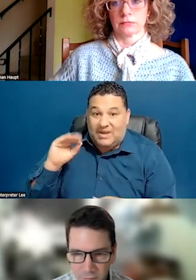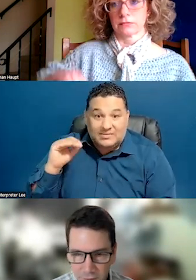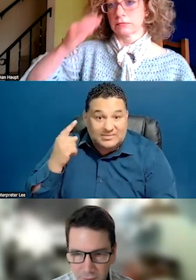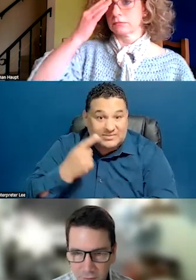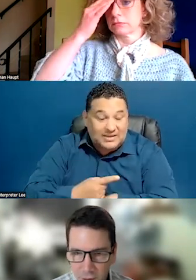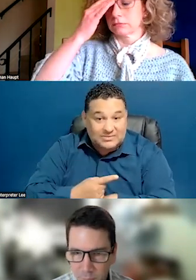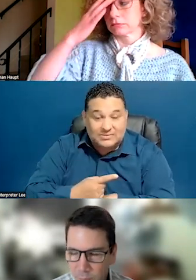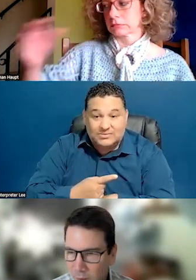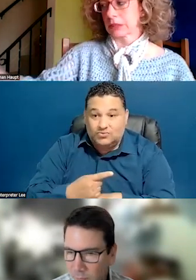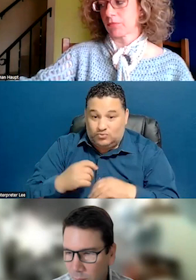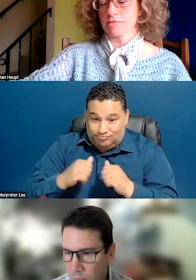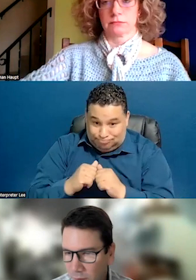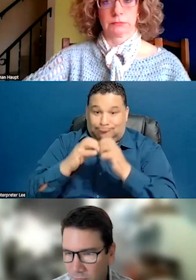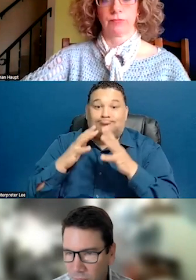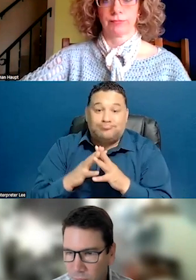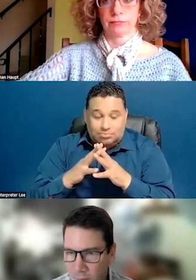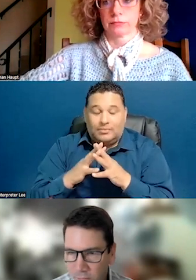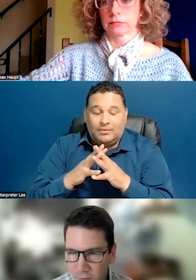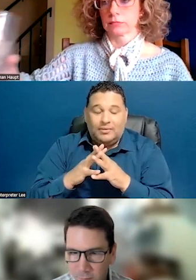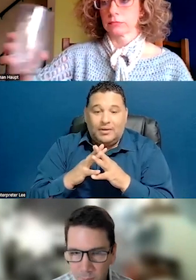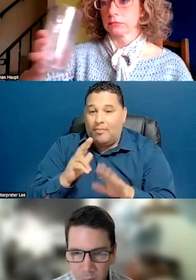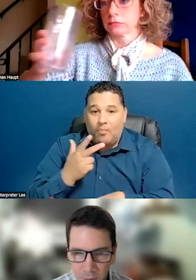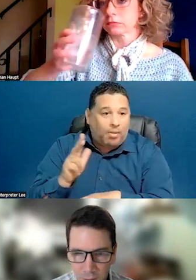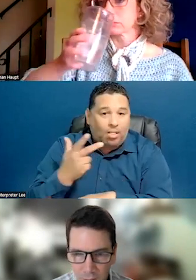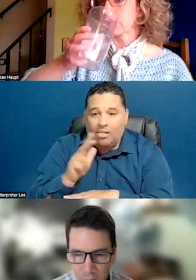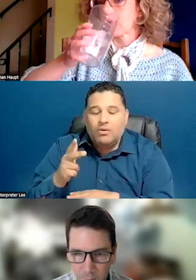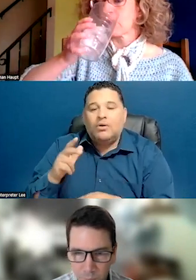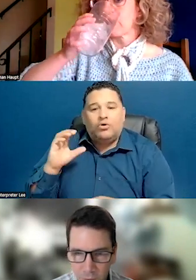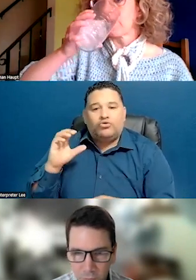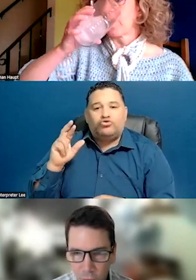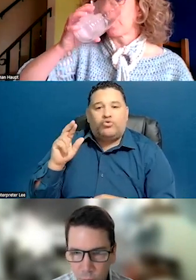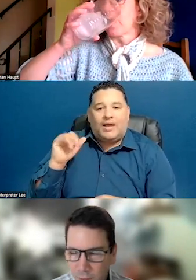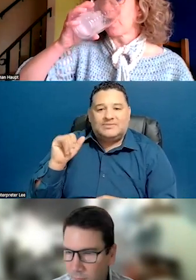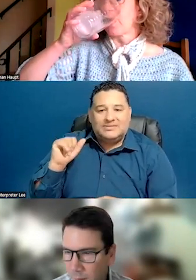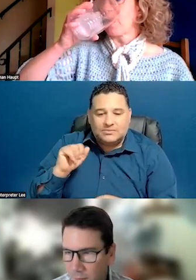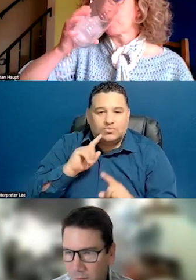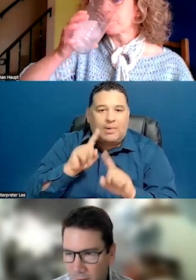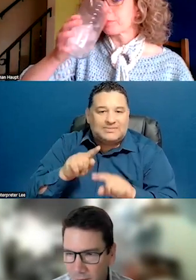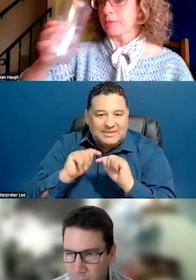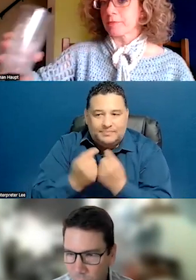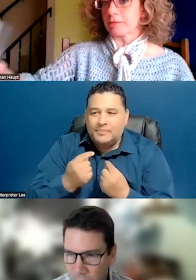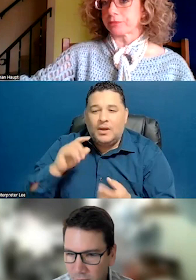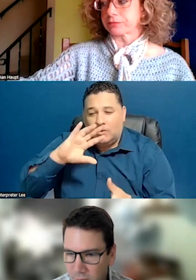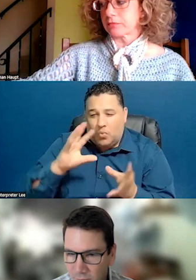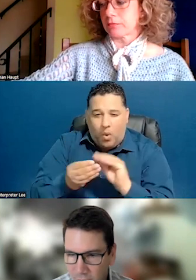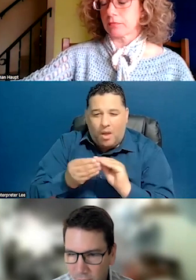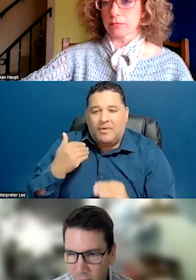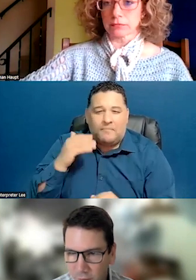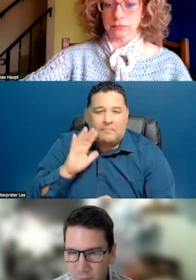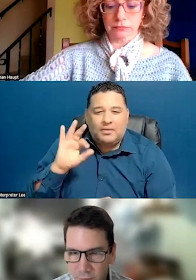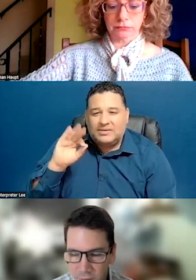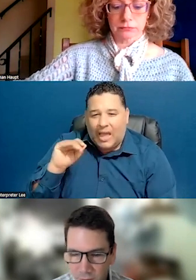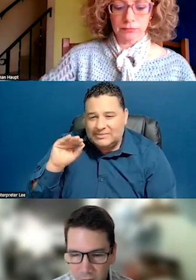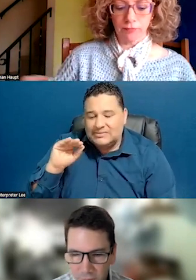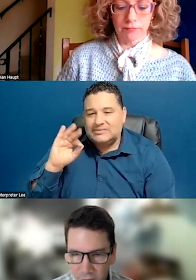to stand up a mobile crisis response team. In total, we have about 90 employees at